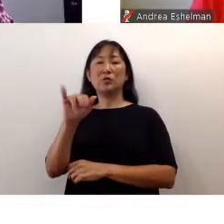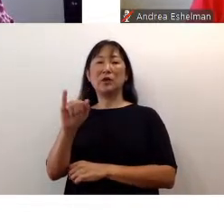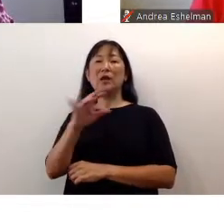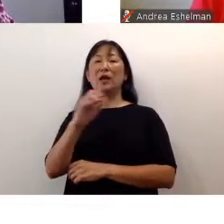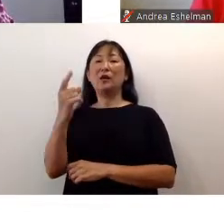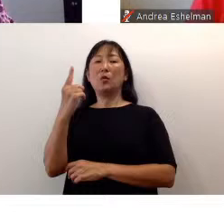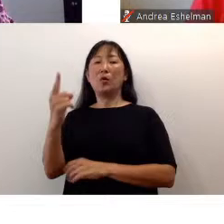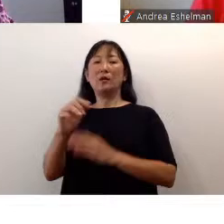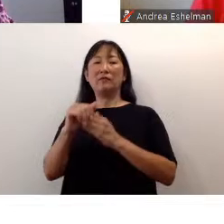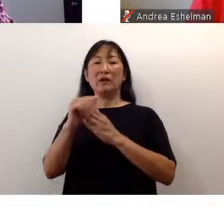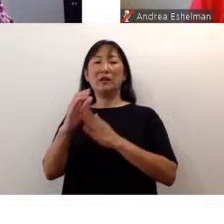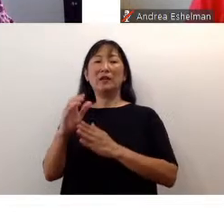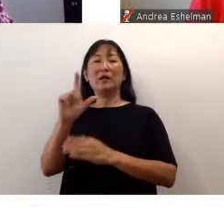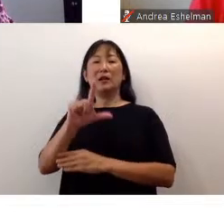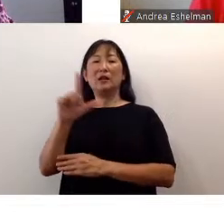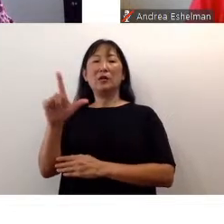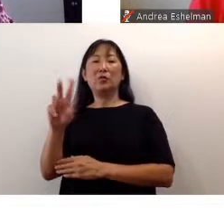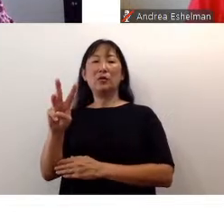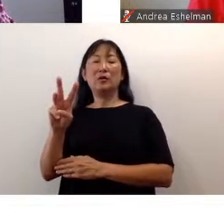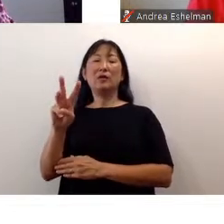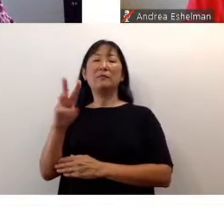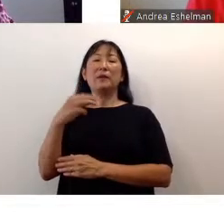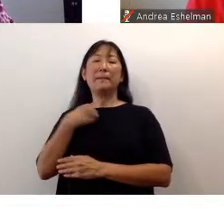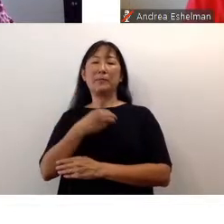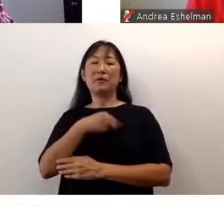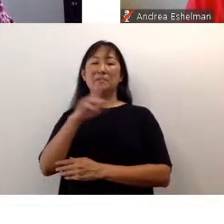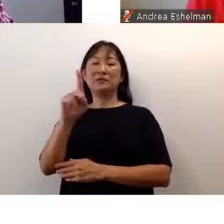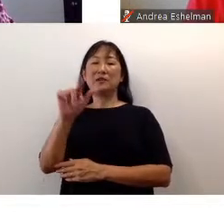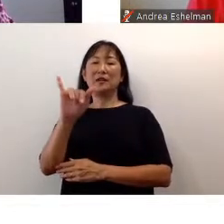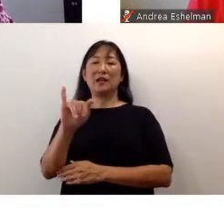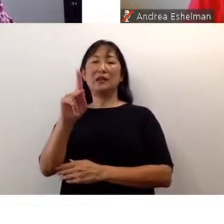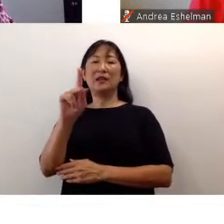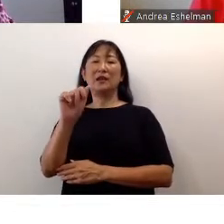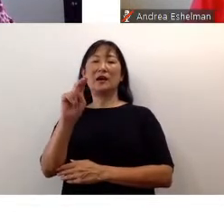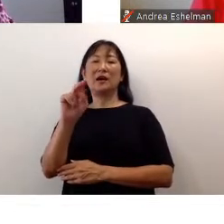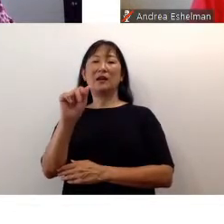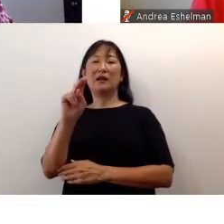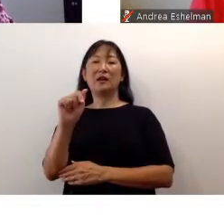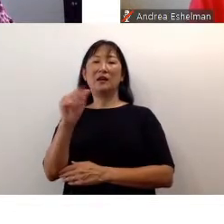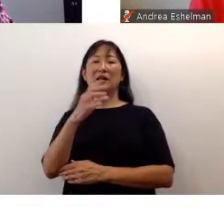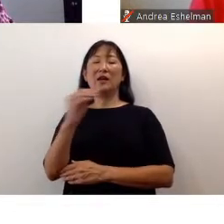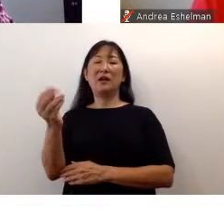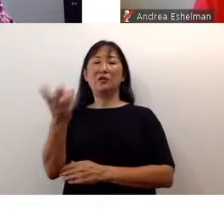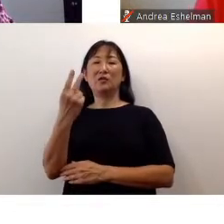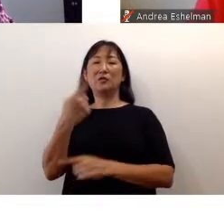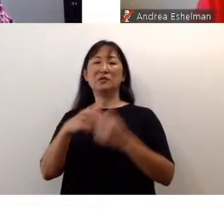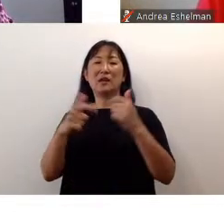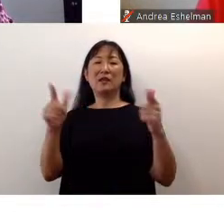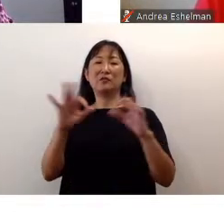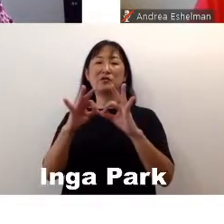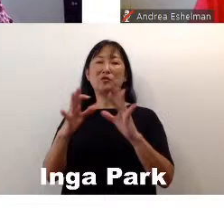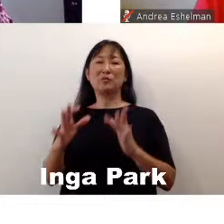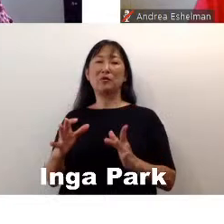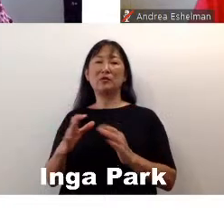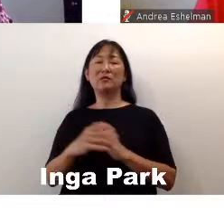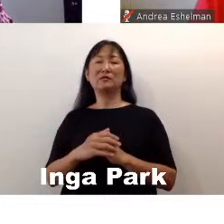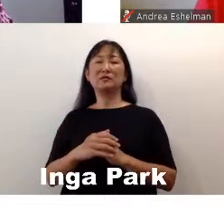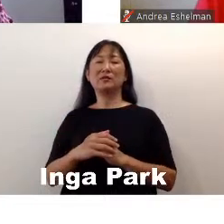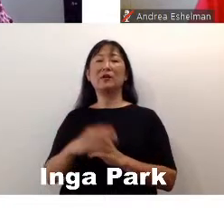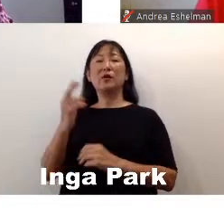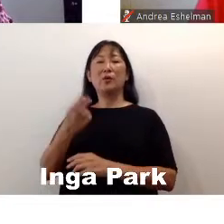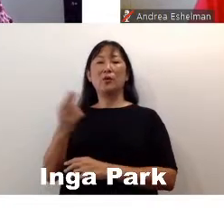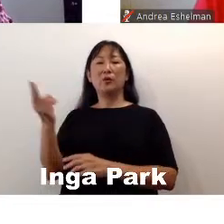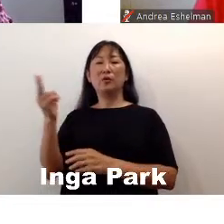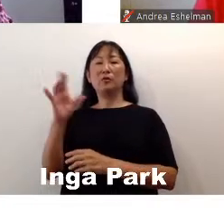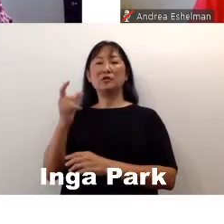our leeward members, Kelly Ka'ana'ana. I also want to thank our two sign language interpreters, our Honolulu